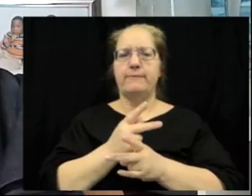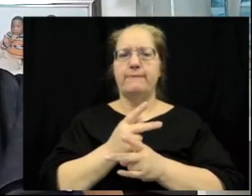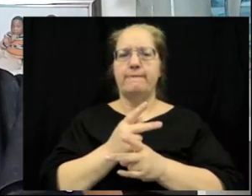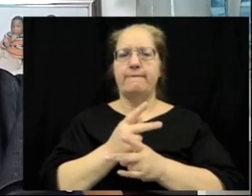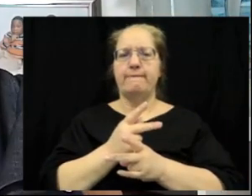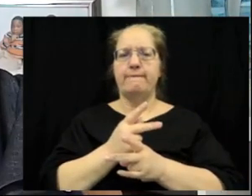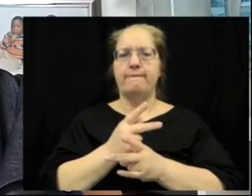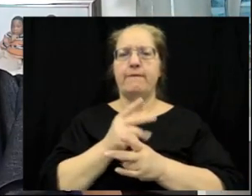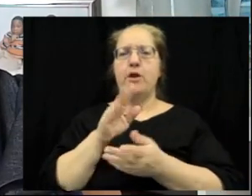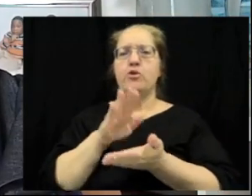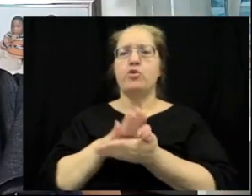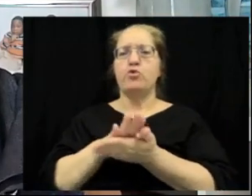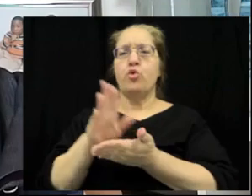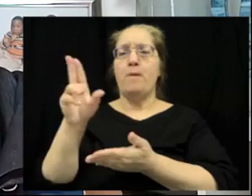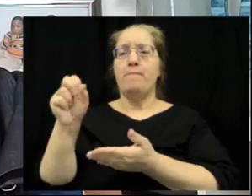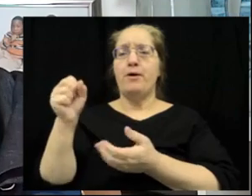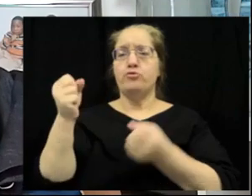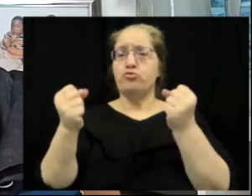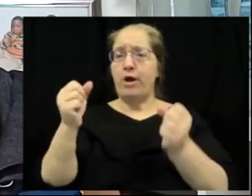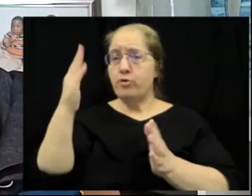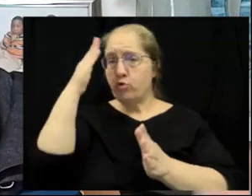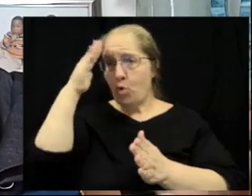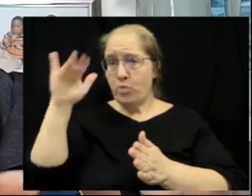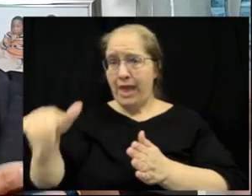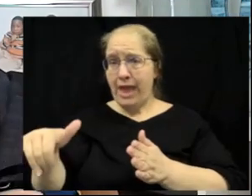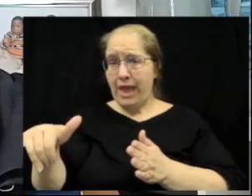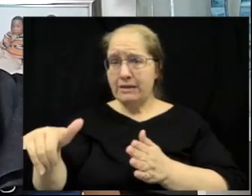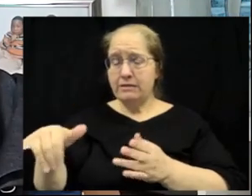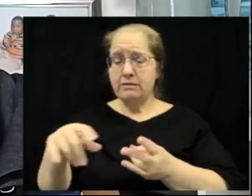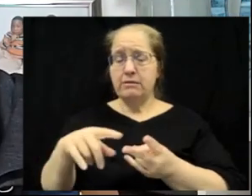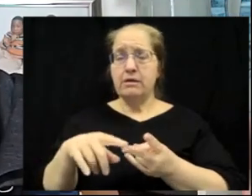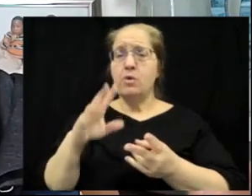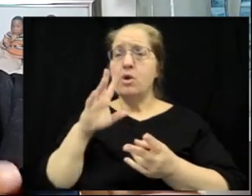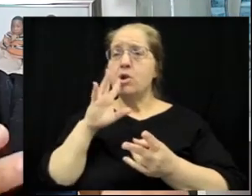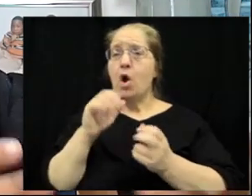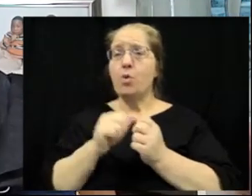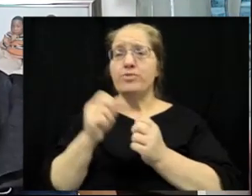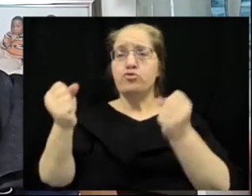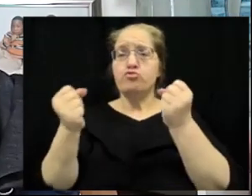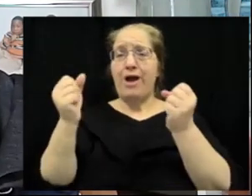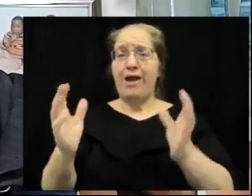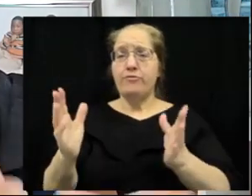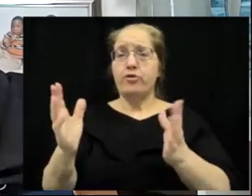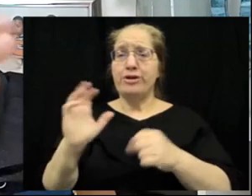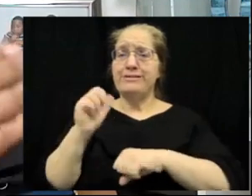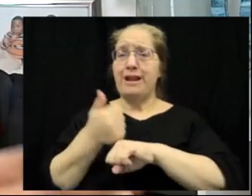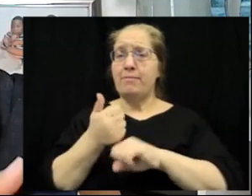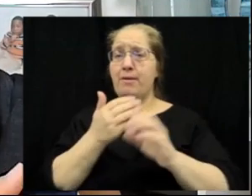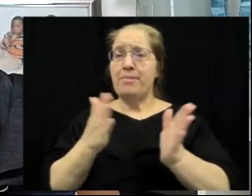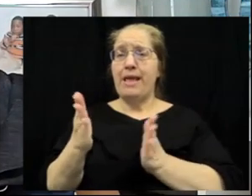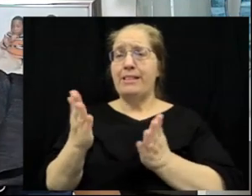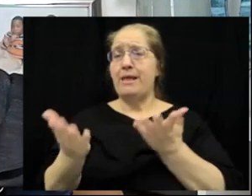does the school bus driver know? Can we talk to the school bus driver and get a plan that your child